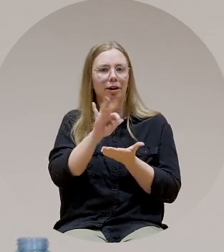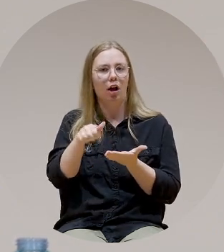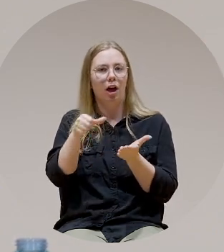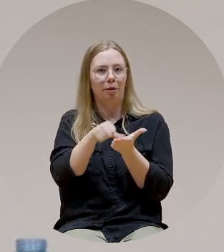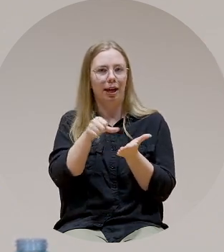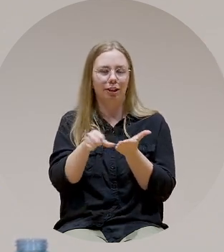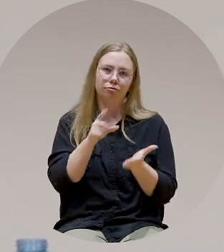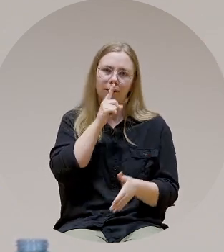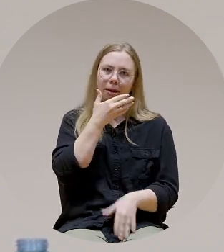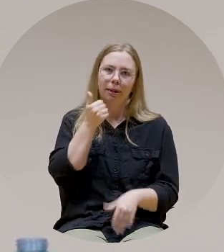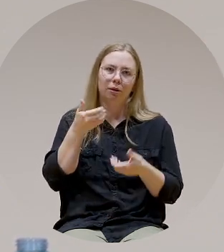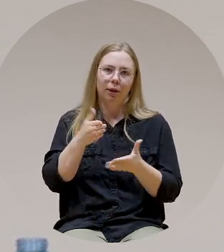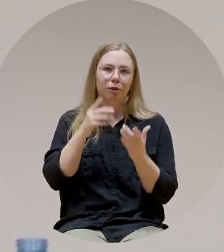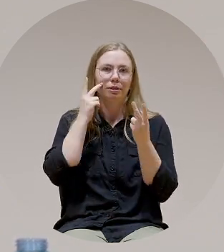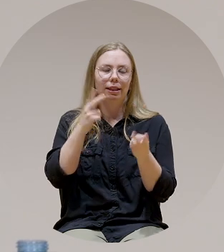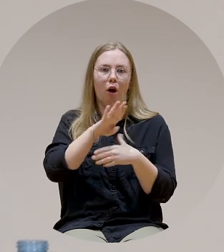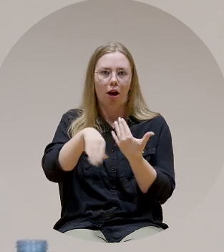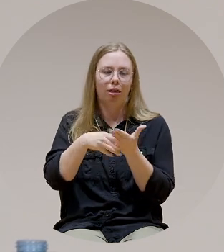to show a book like that.